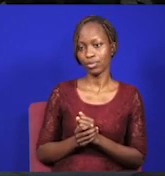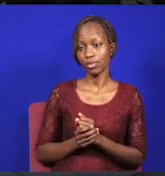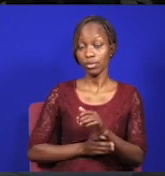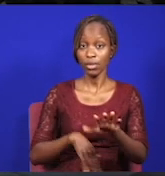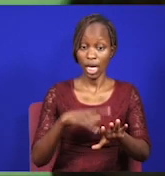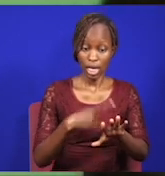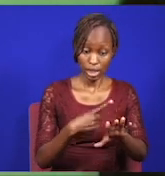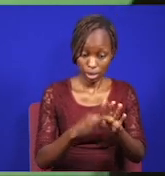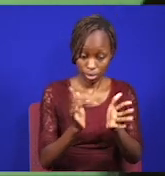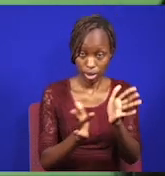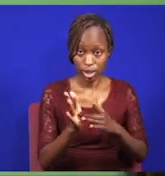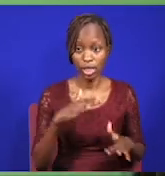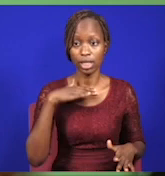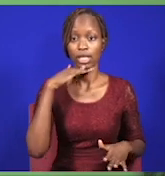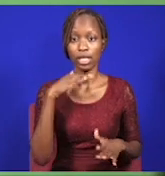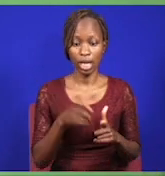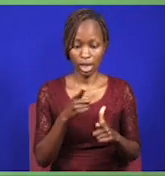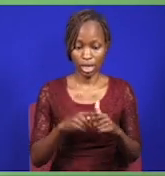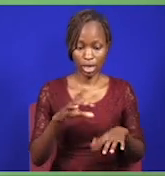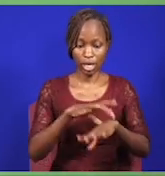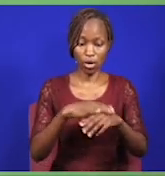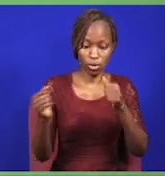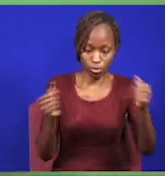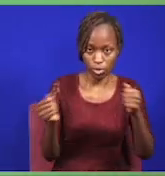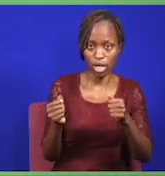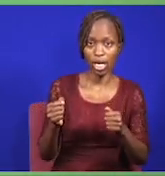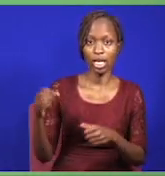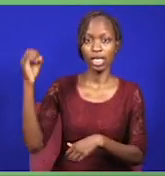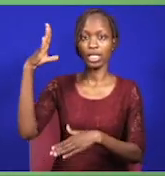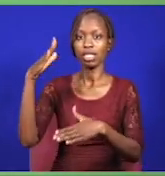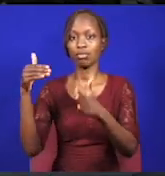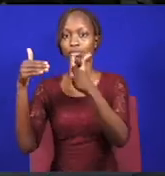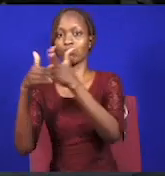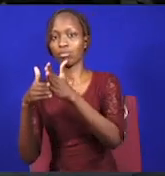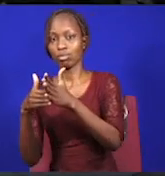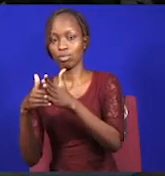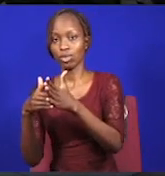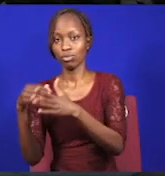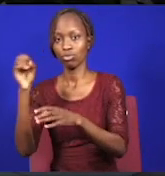When Jesus died, the earth shook, the sun stopped shining.